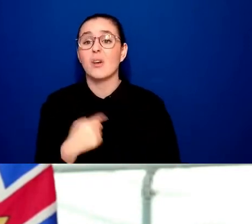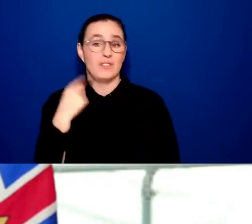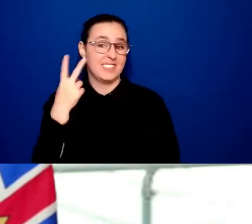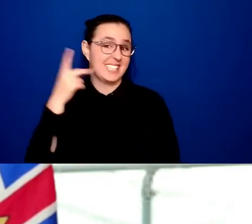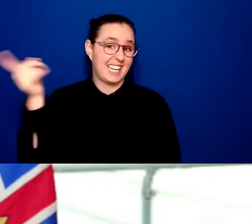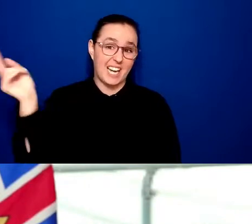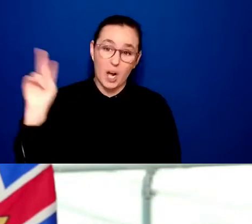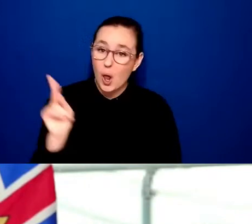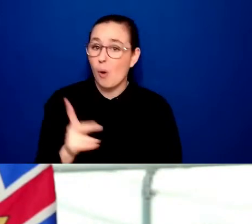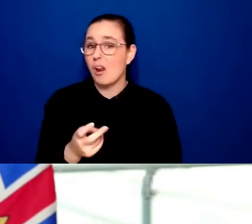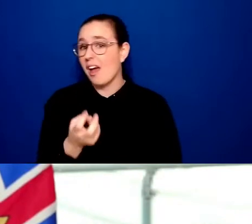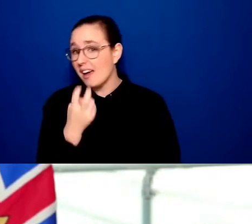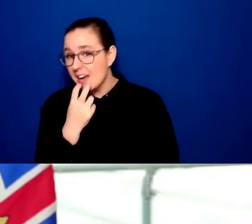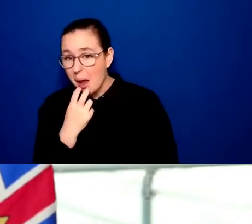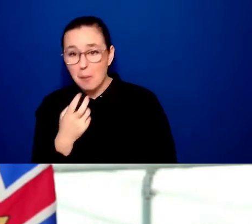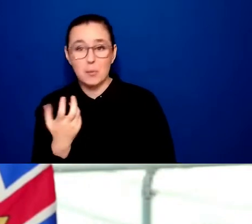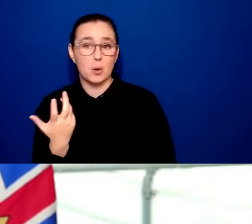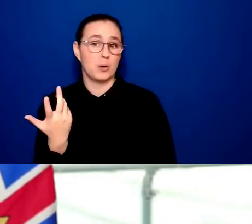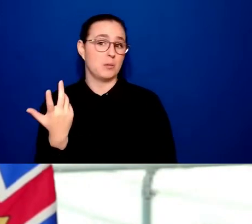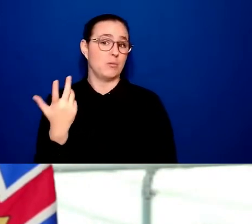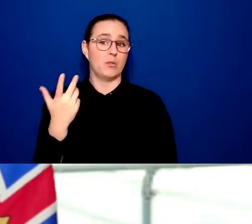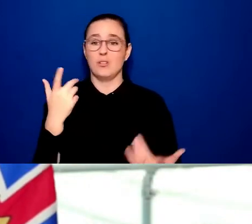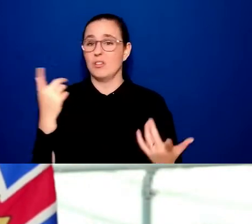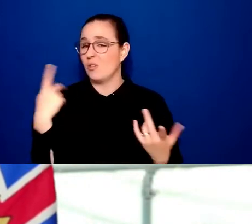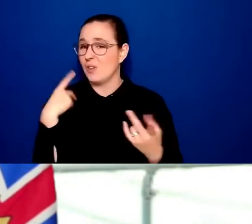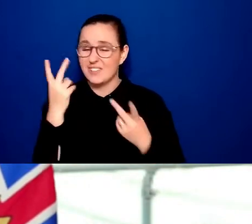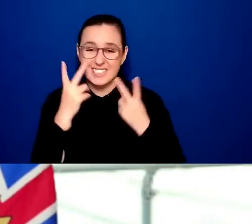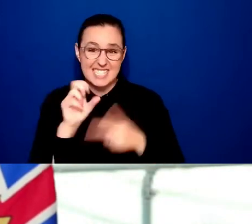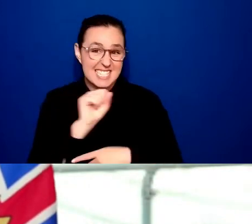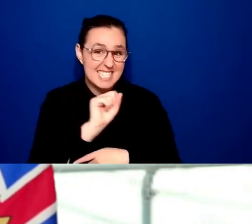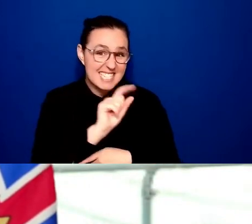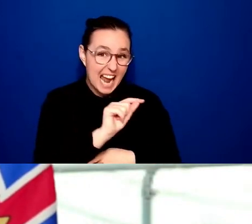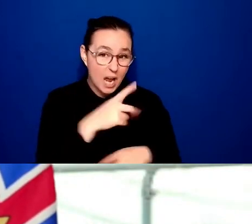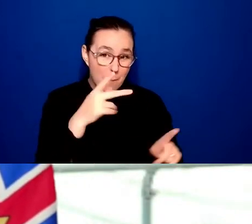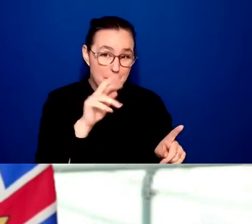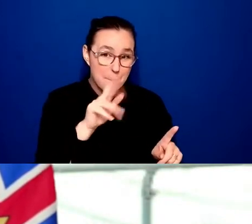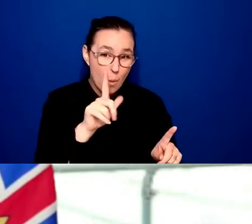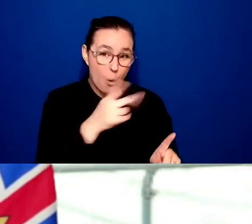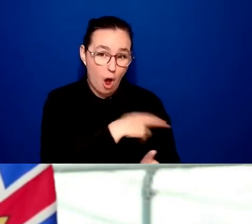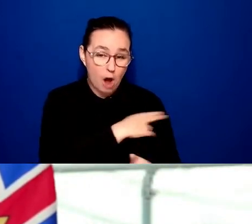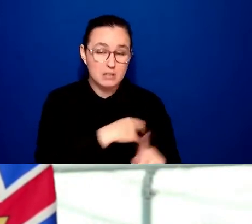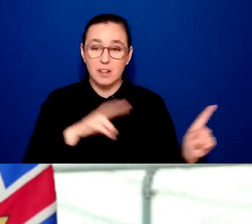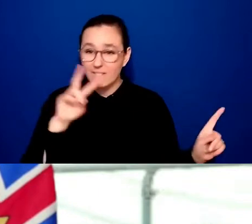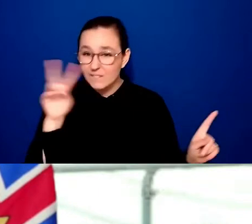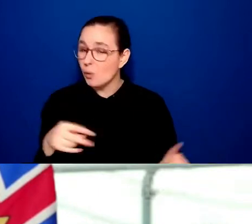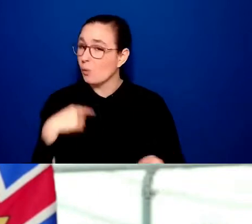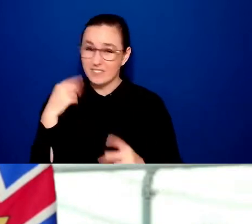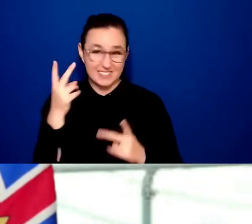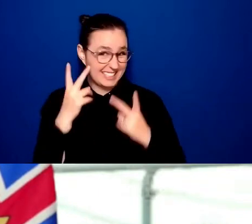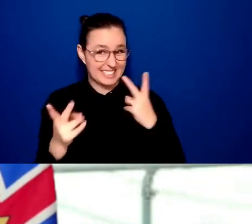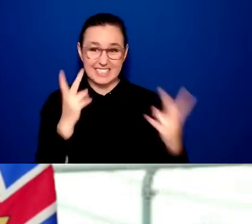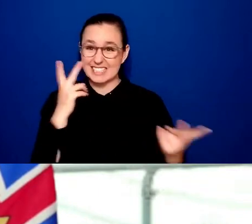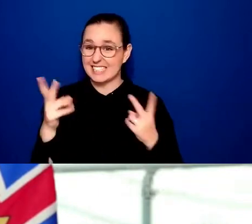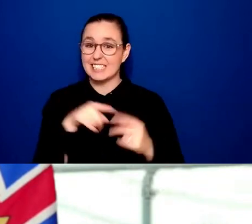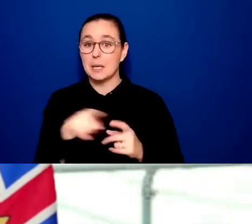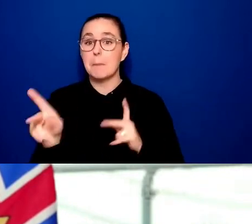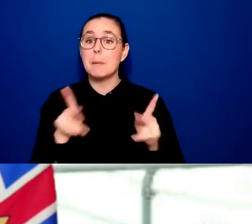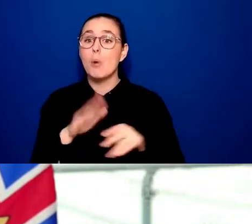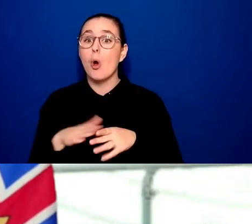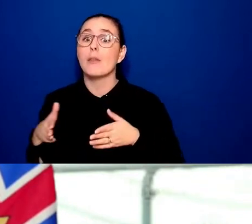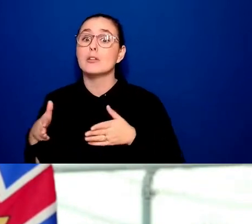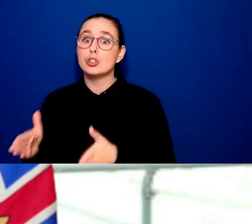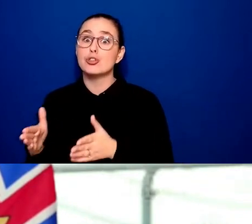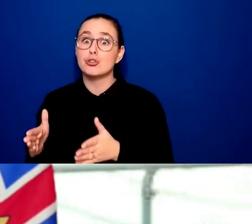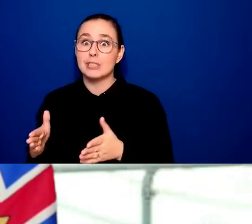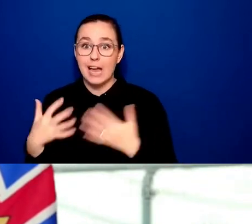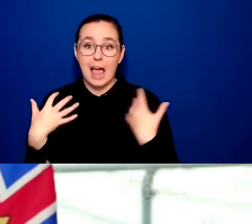in St. Paul's, in Victoria as well. So it is a very difficult time, and we're